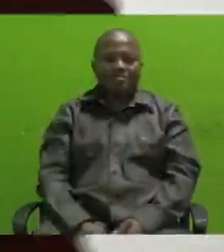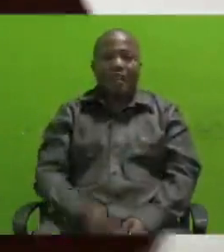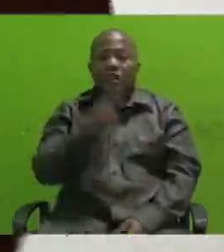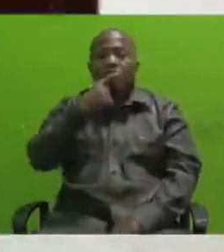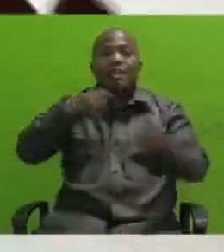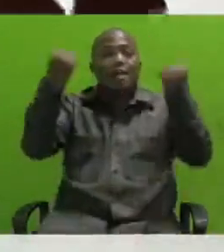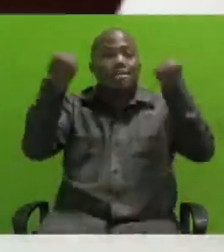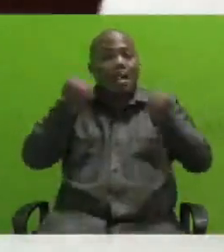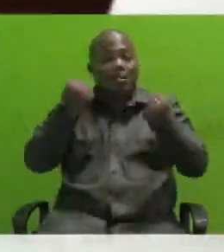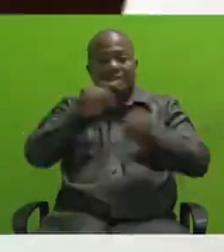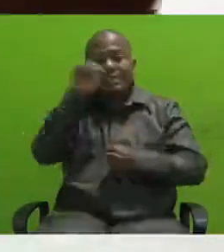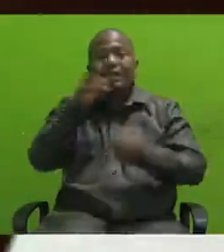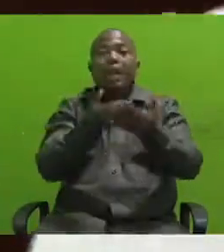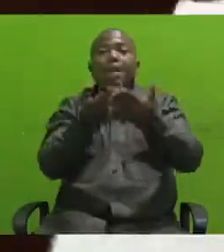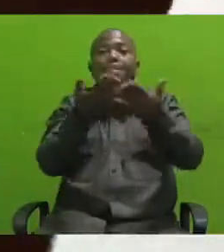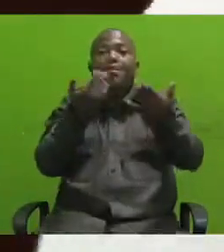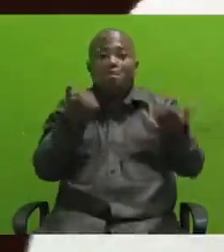because